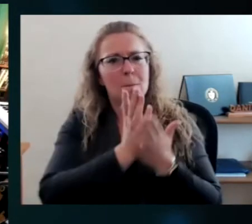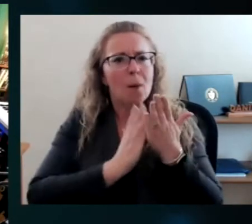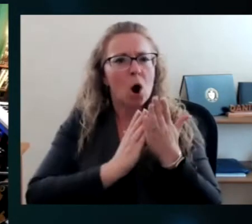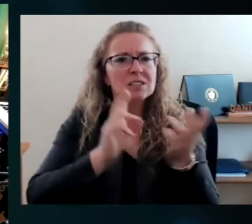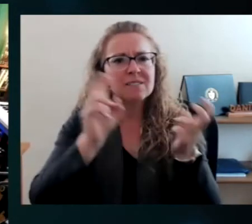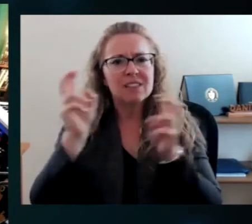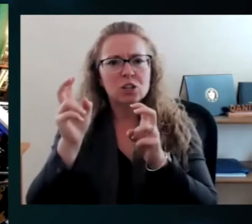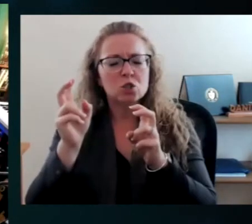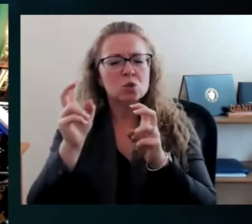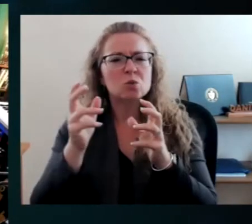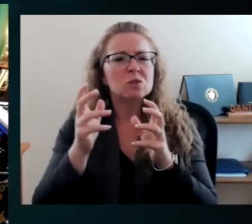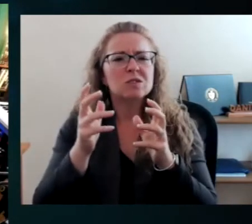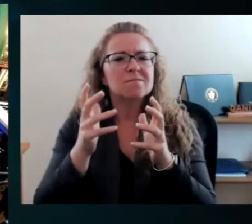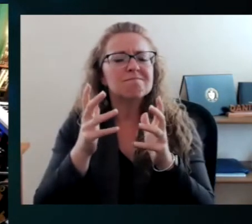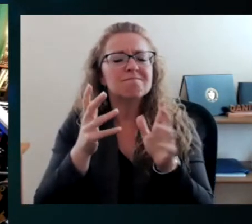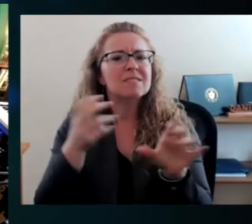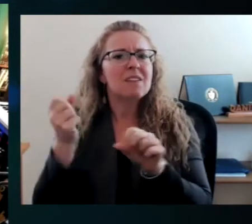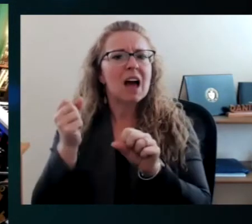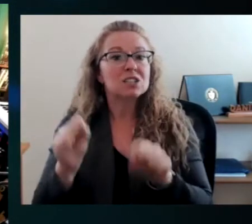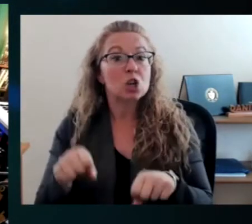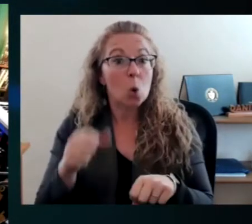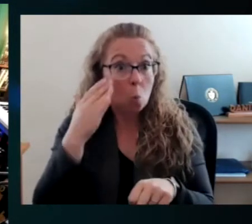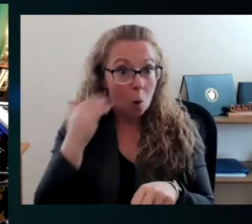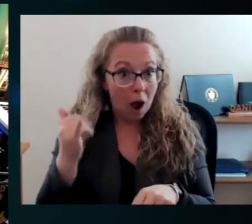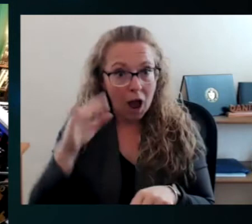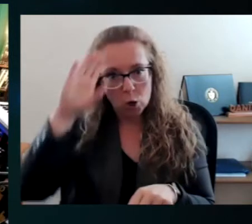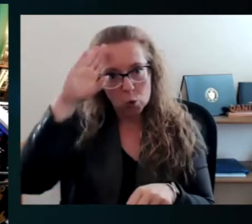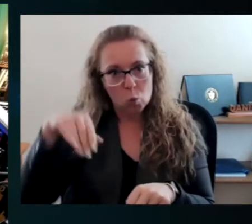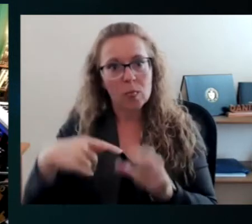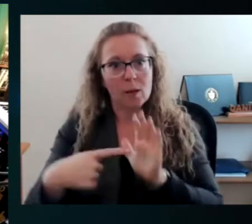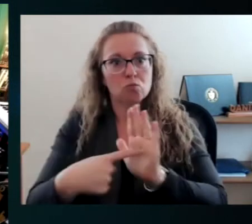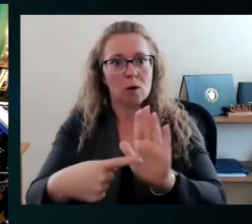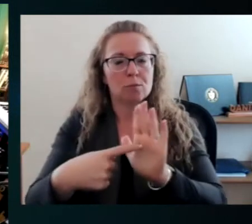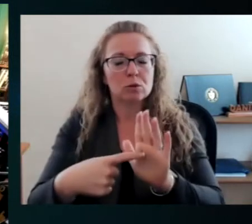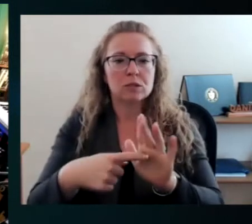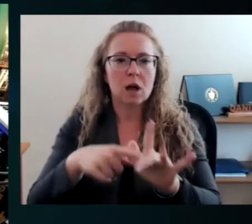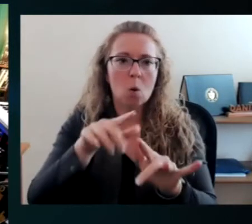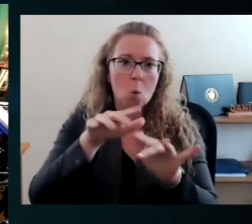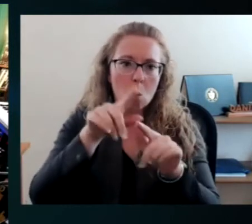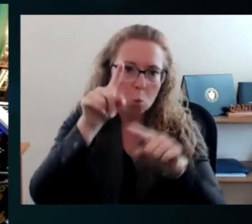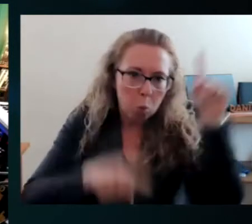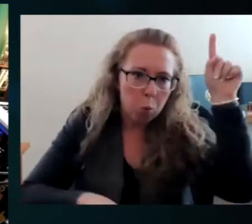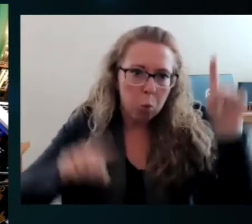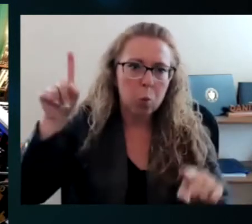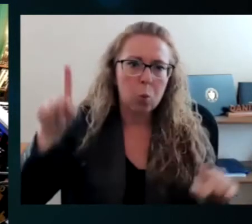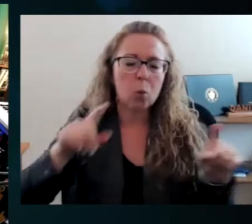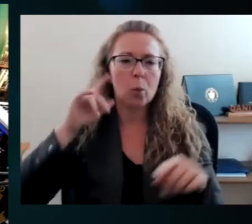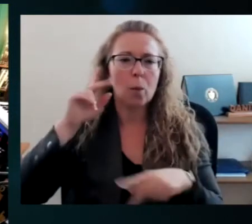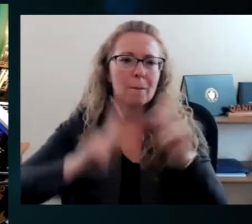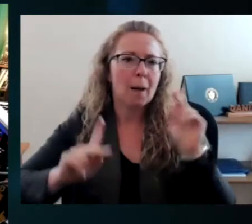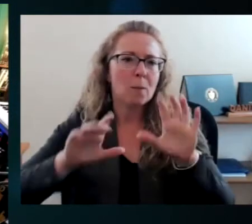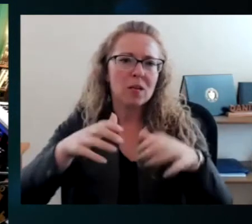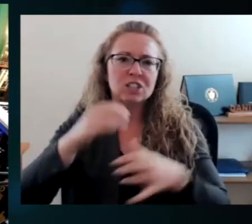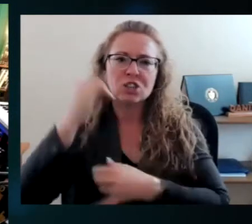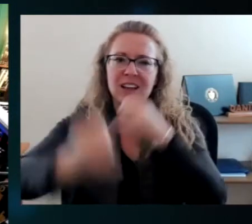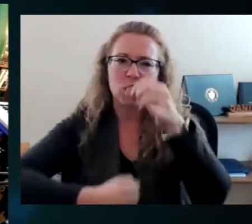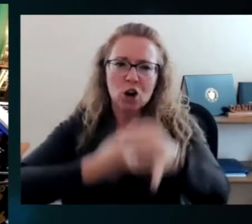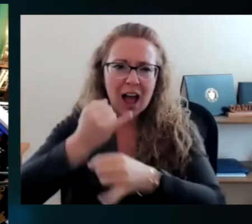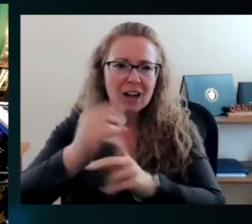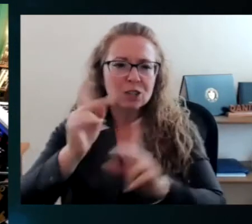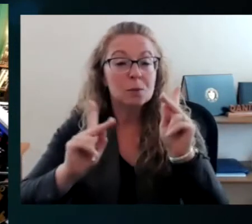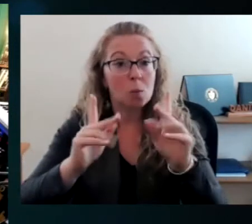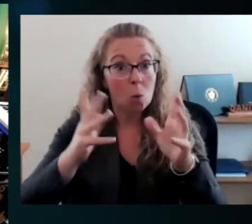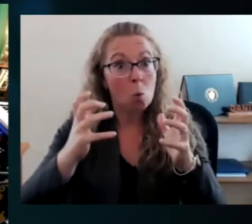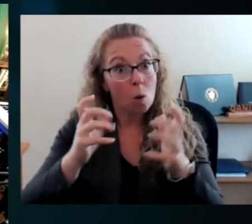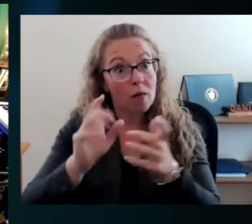could, because I knew that I was going to be representing a very diverse international population of people who are seeking to change their names for